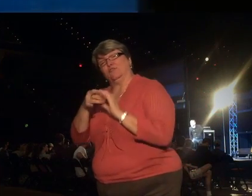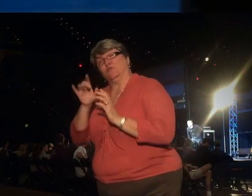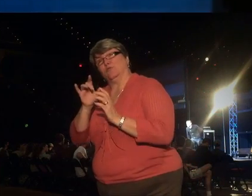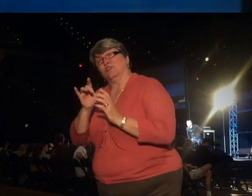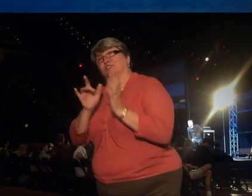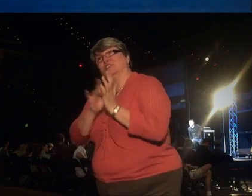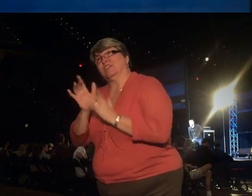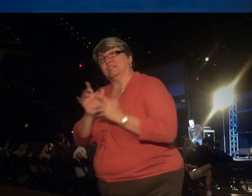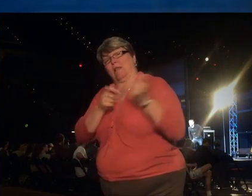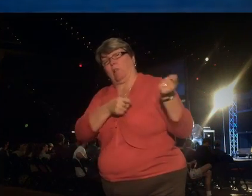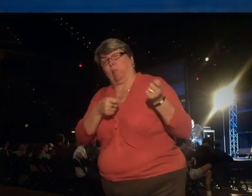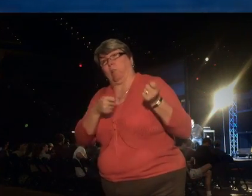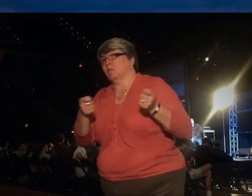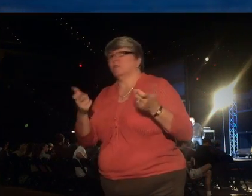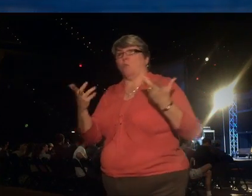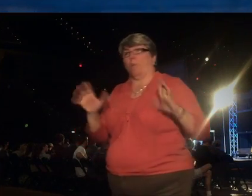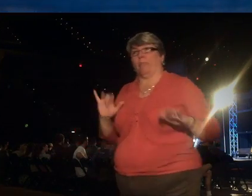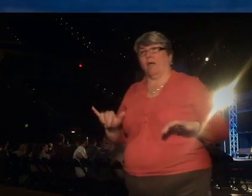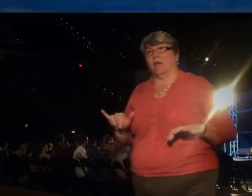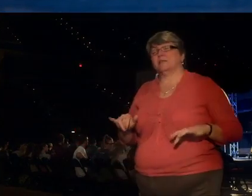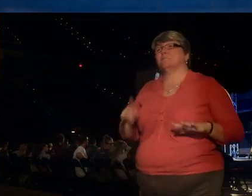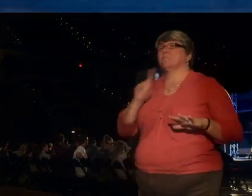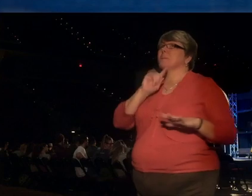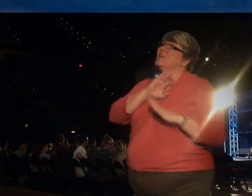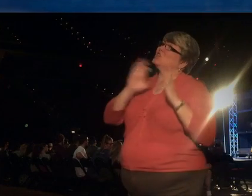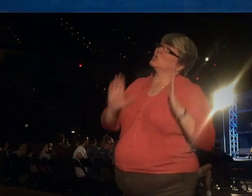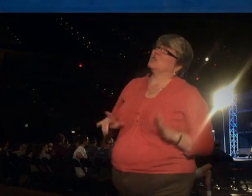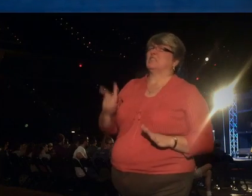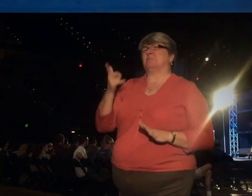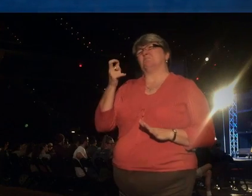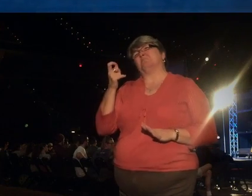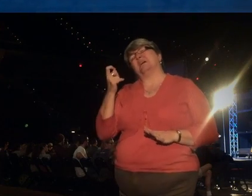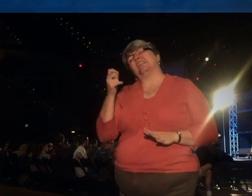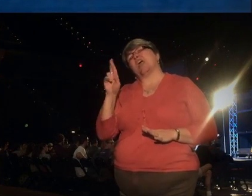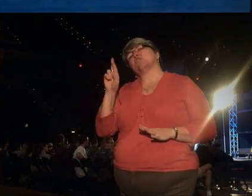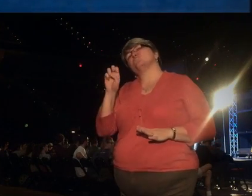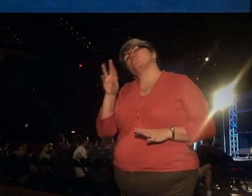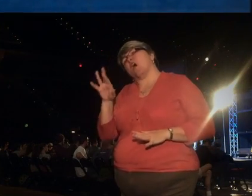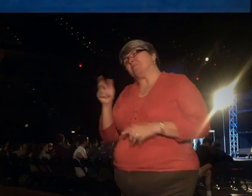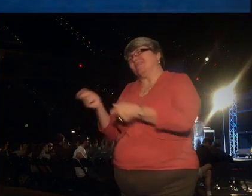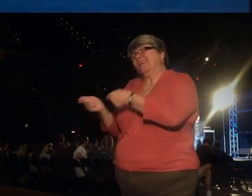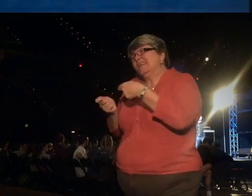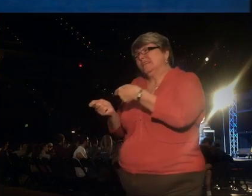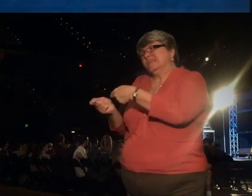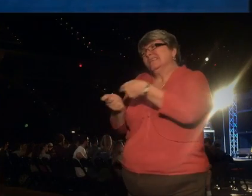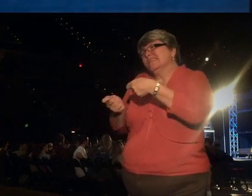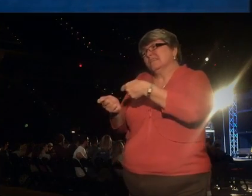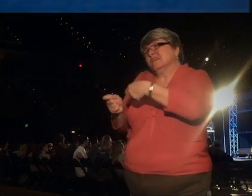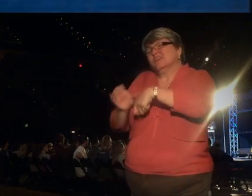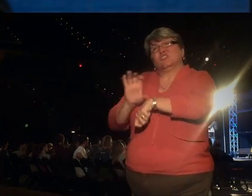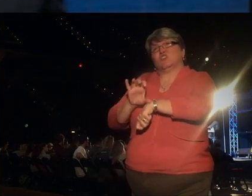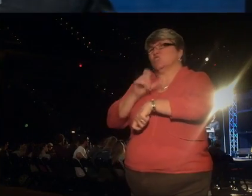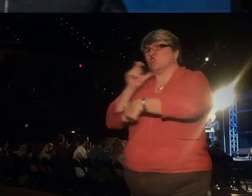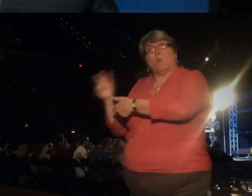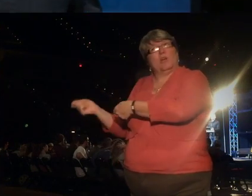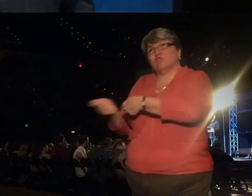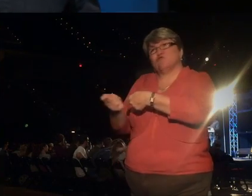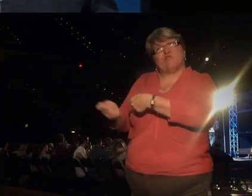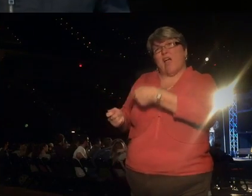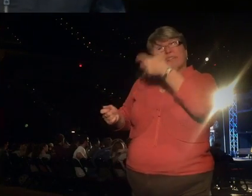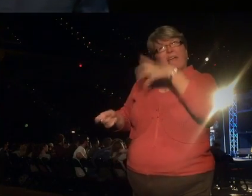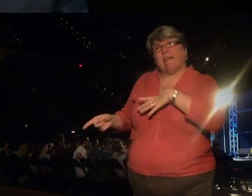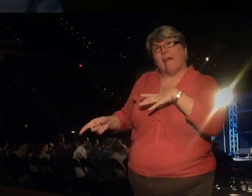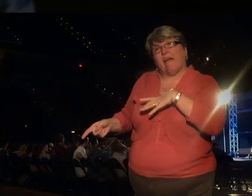either. Well, he's a Christian, but he's a little raw. But if I just keep bringing him to church, you don't want to drag that guy. So even if he really